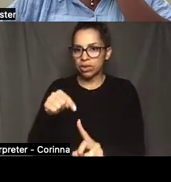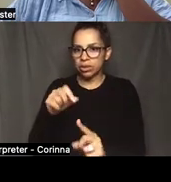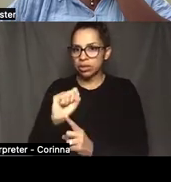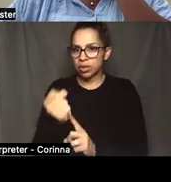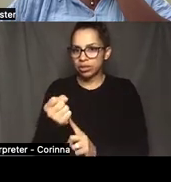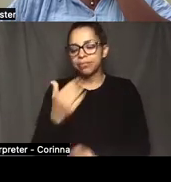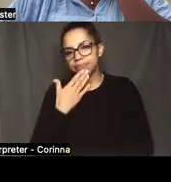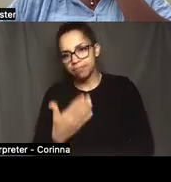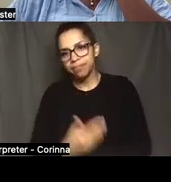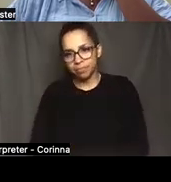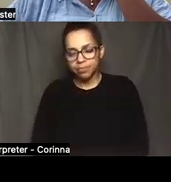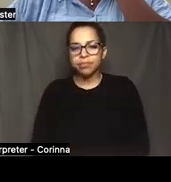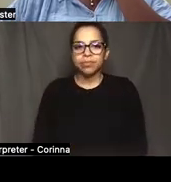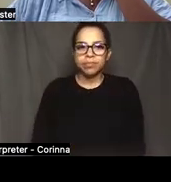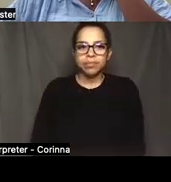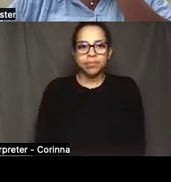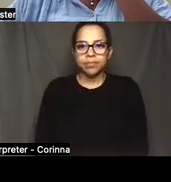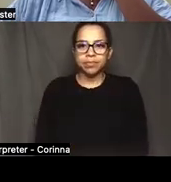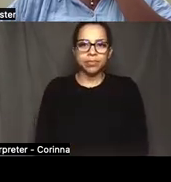Thank you.